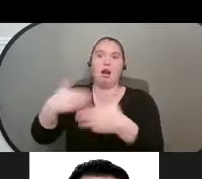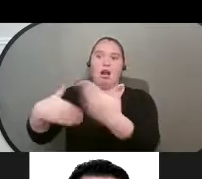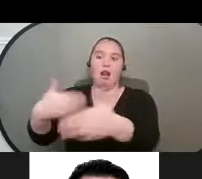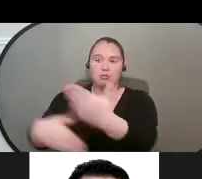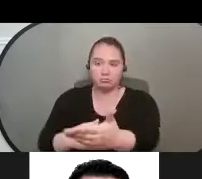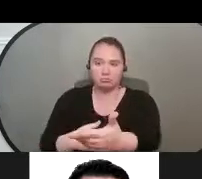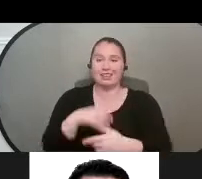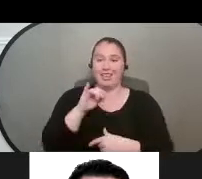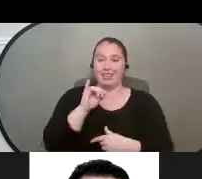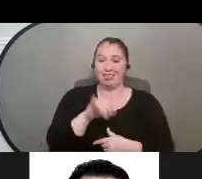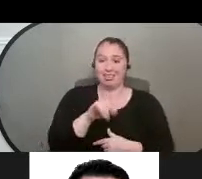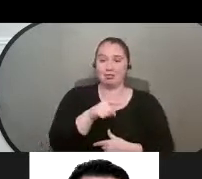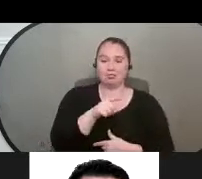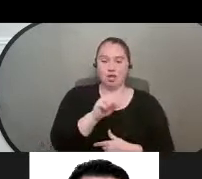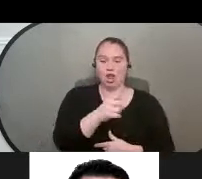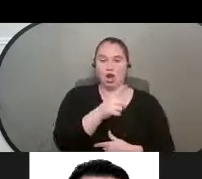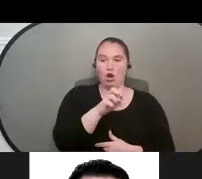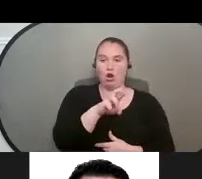production type builder.